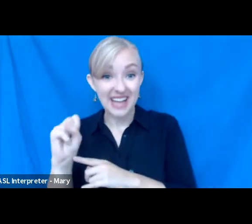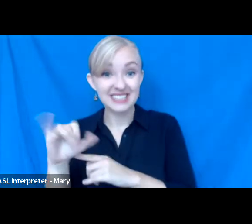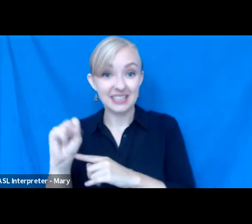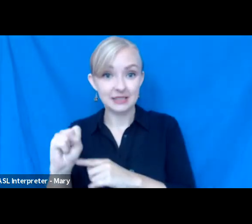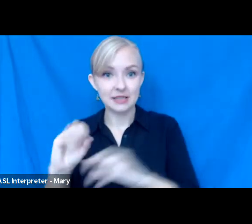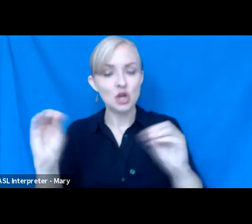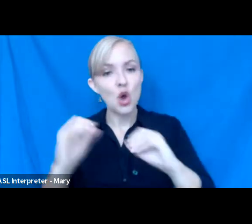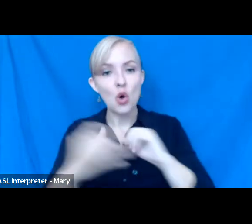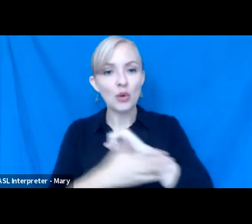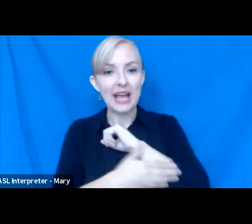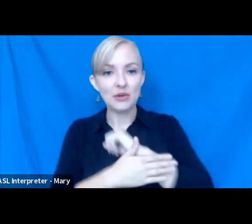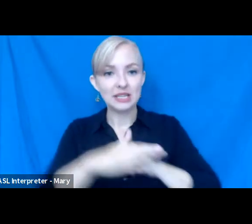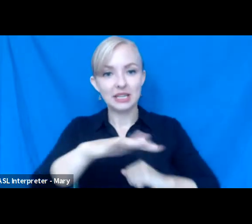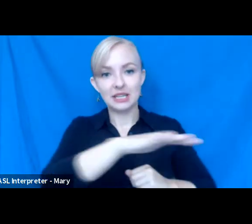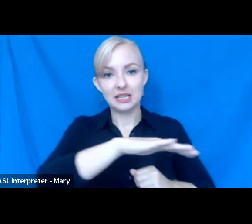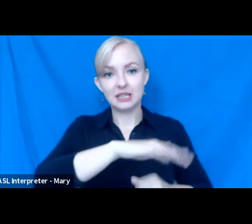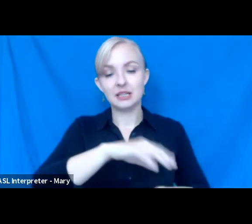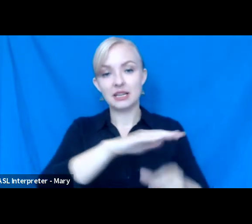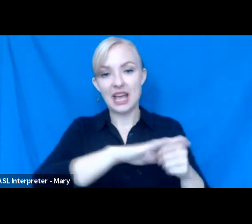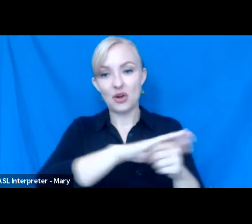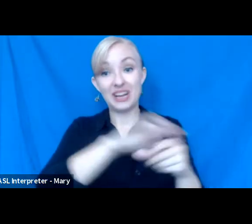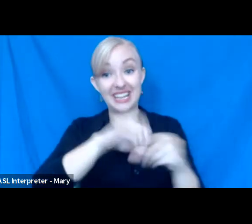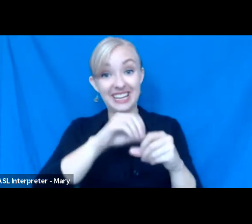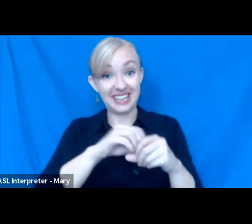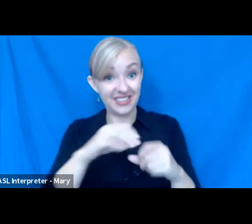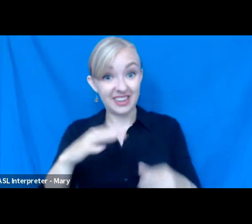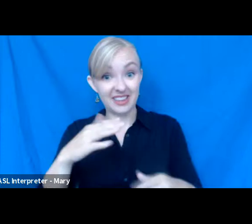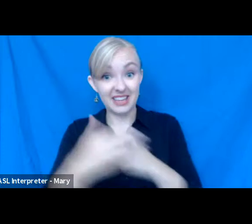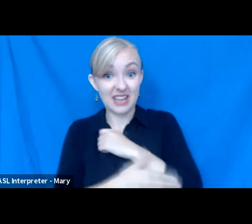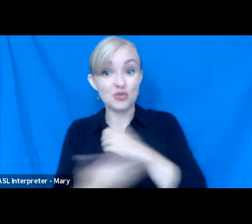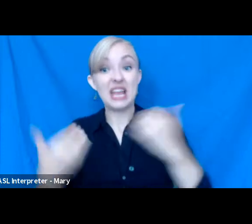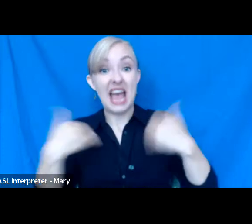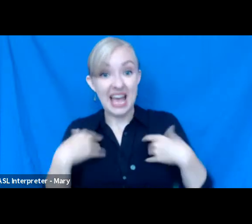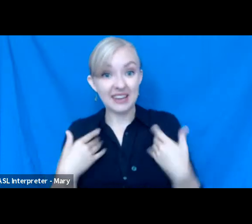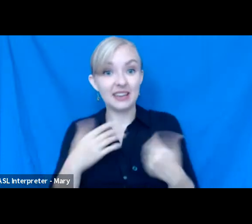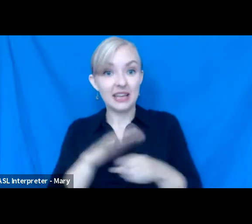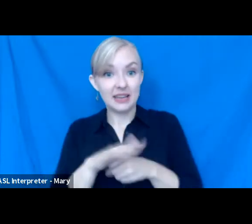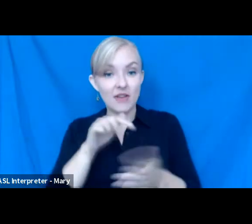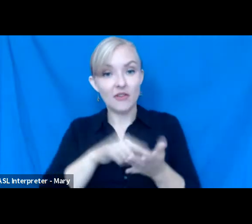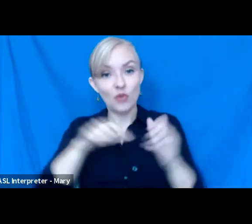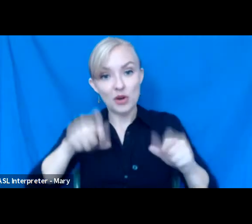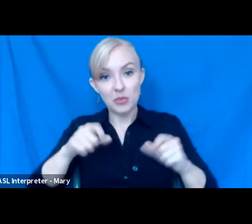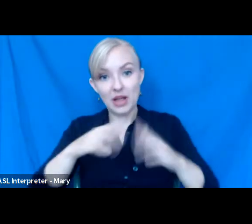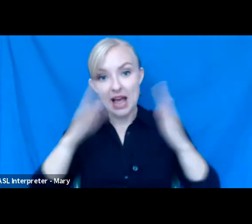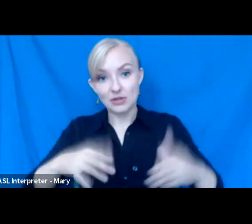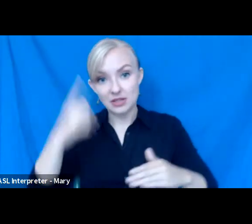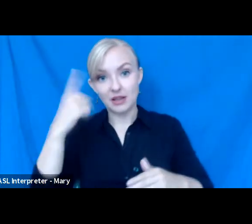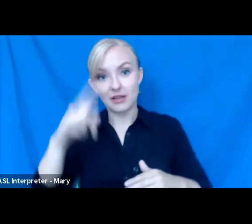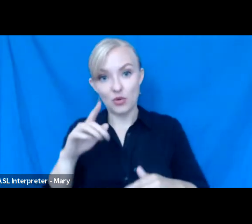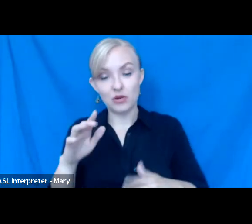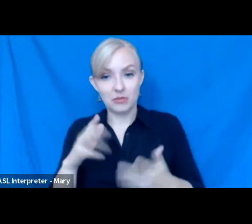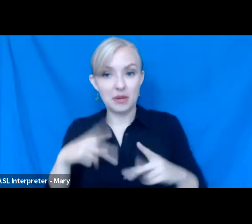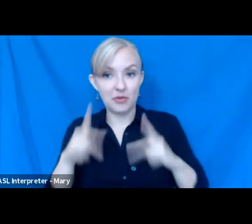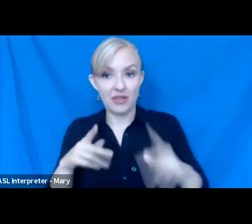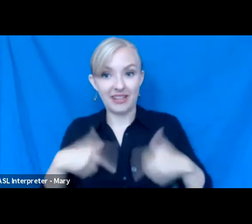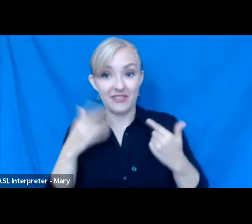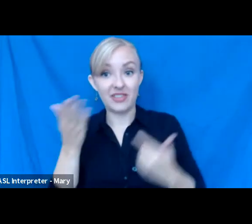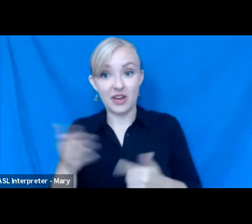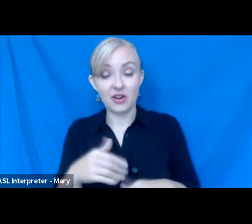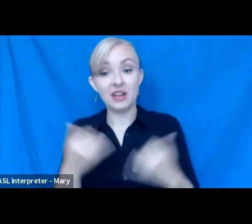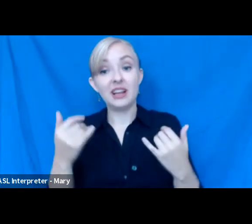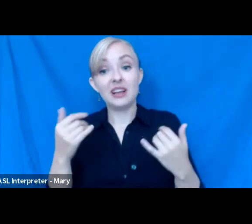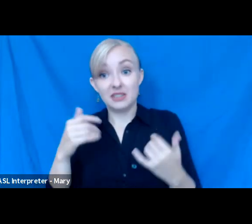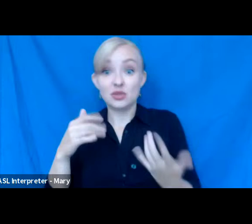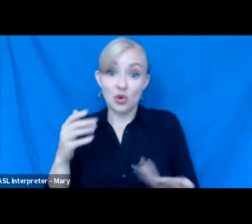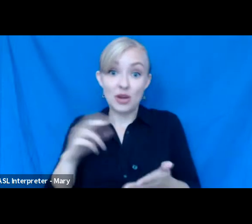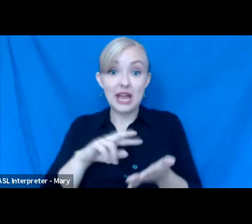enough affordable housing for its lowest income residents. And as a result, nearly half of renters pay over 30% of